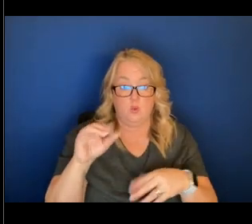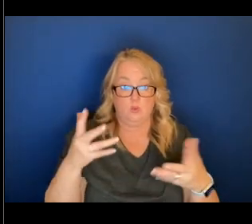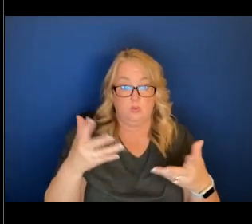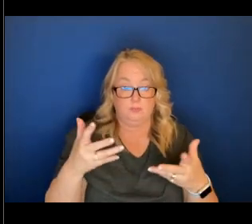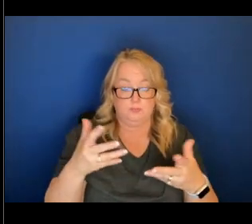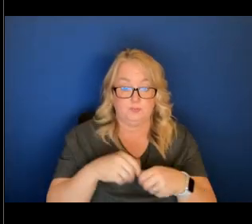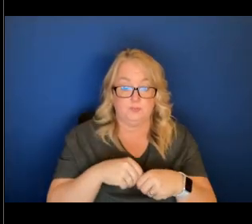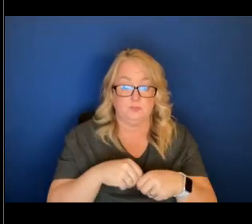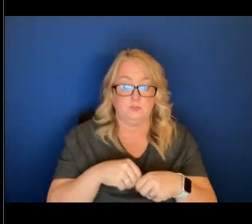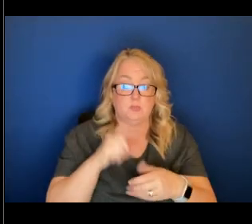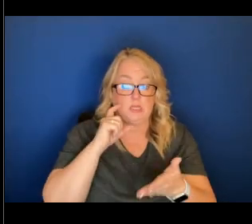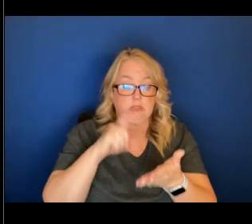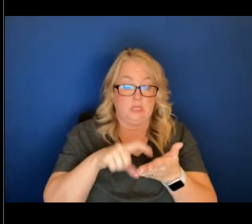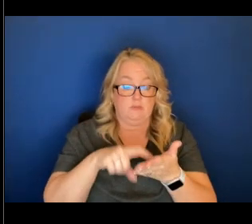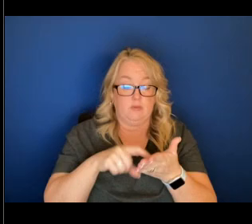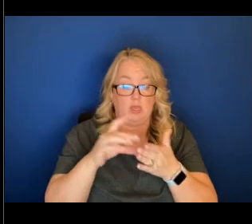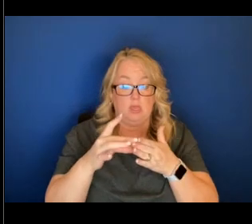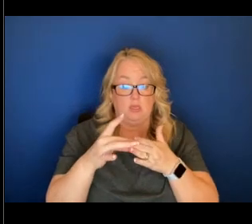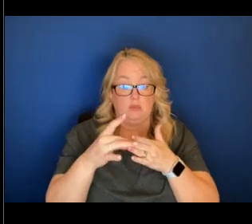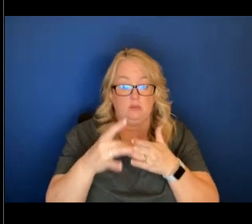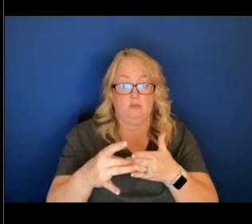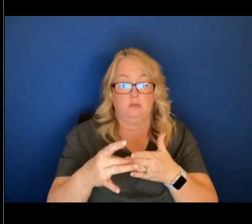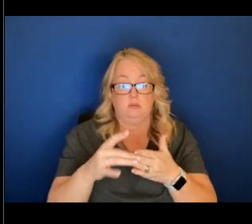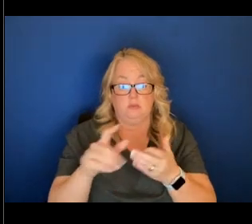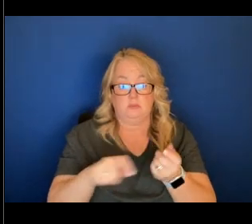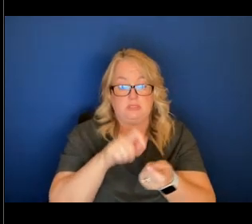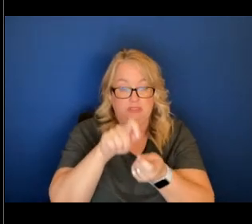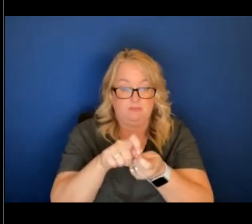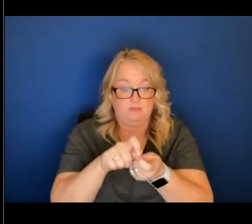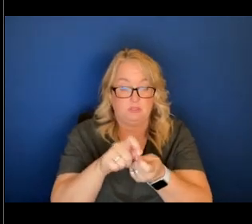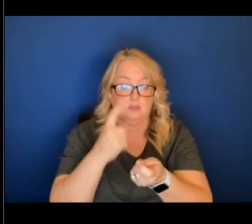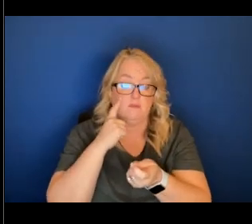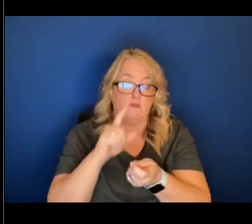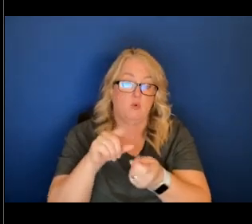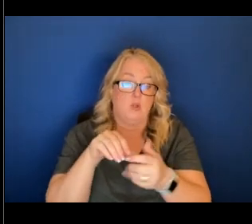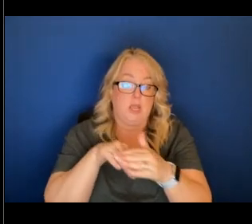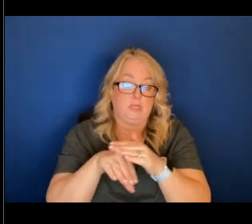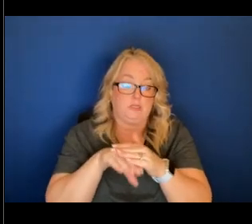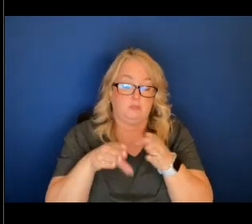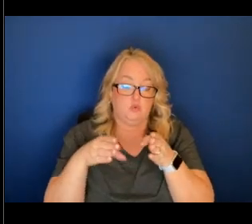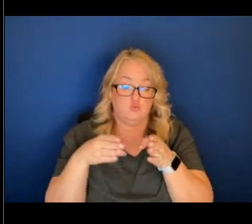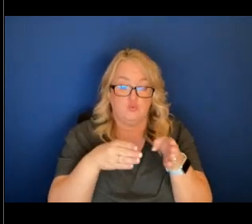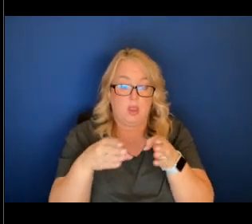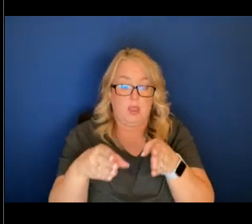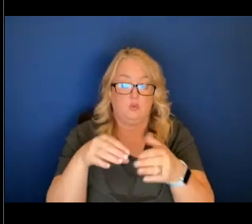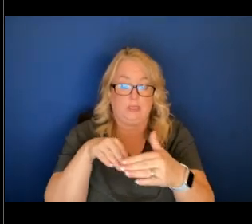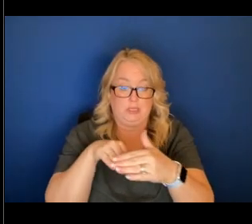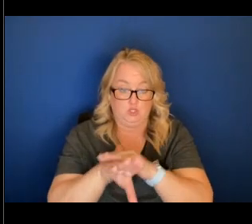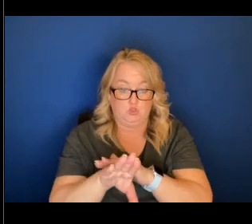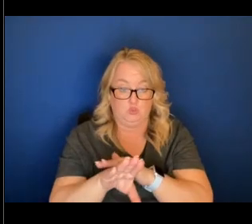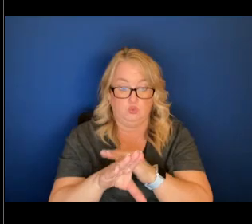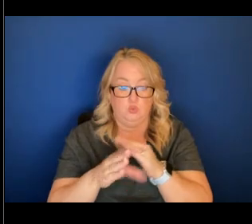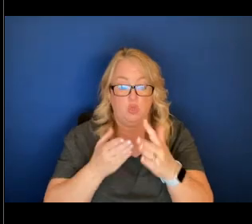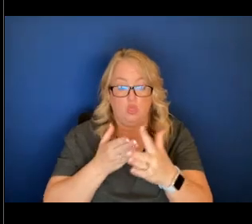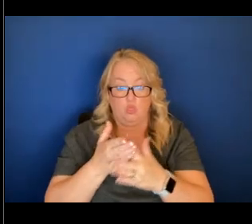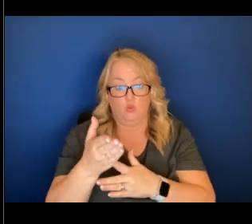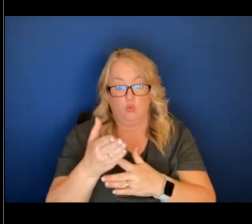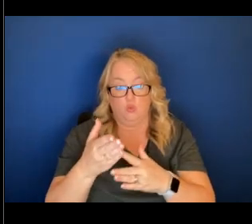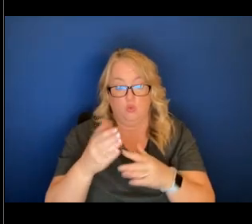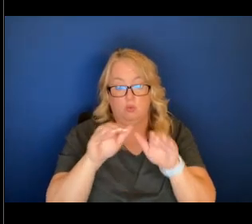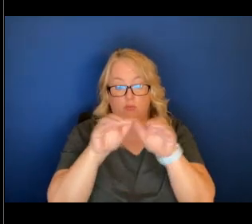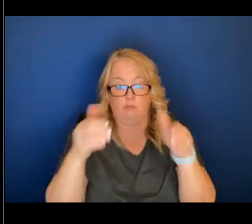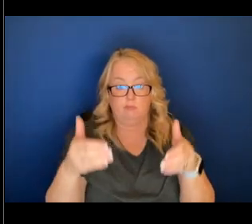ELO, identify the technical specifications for an accessible route into and through a covered